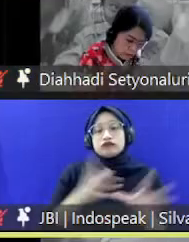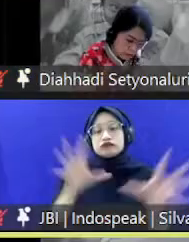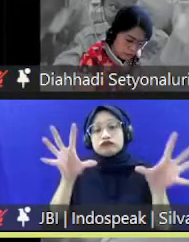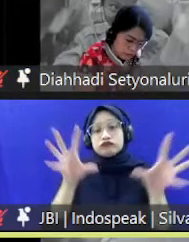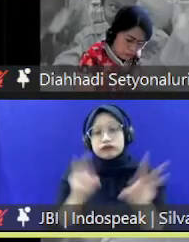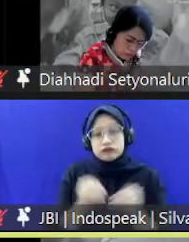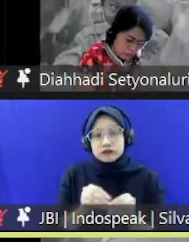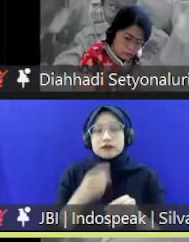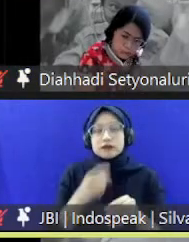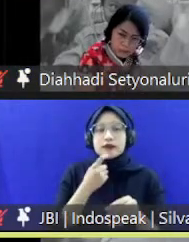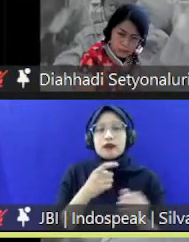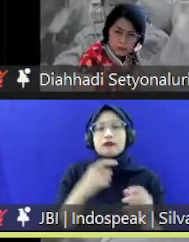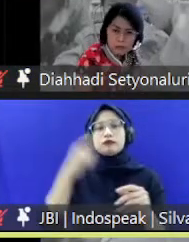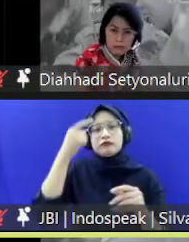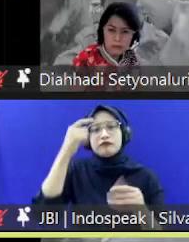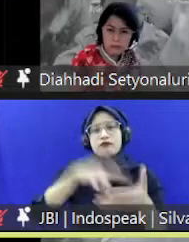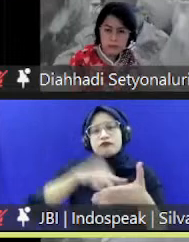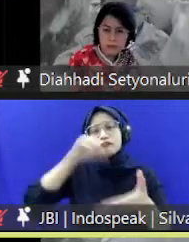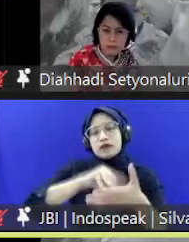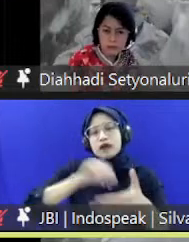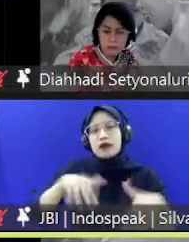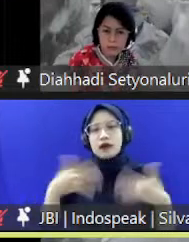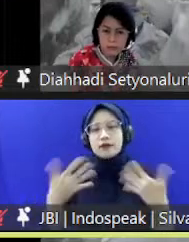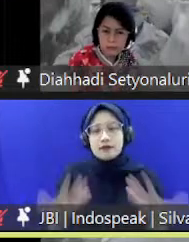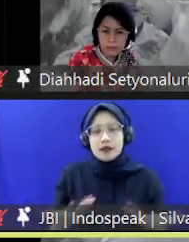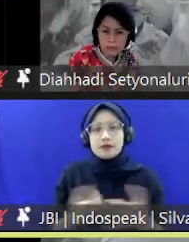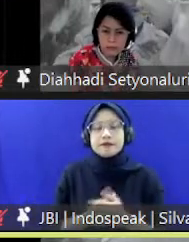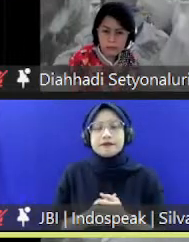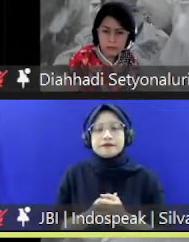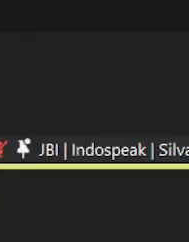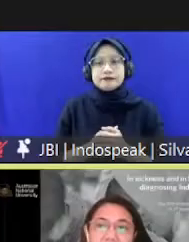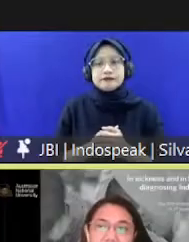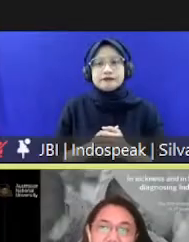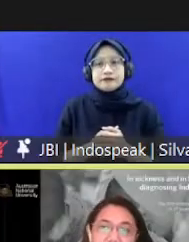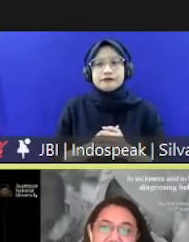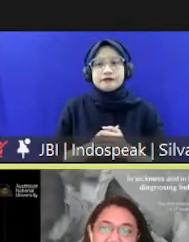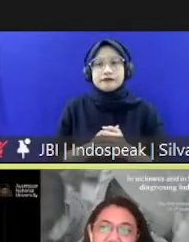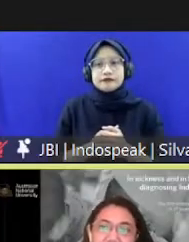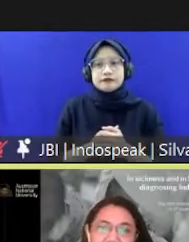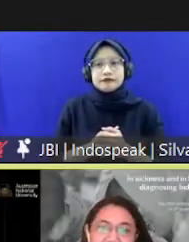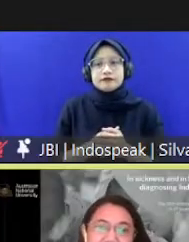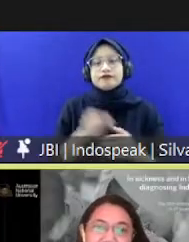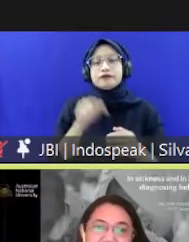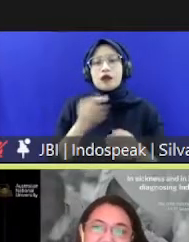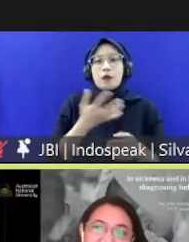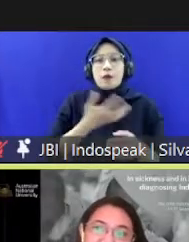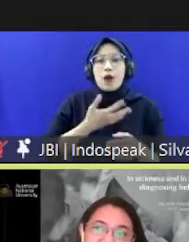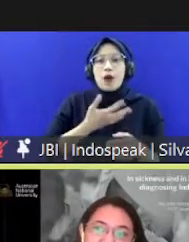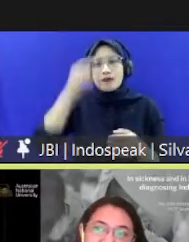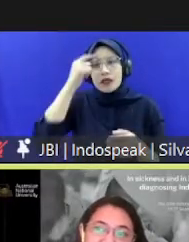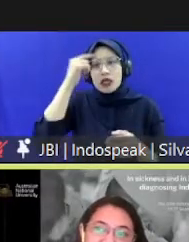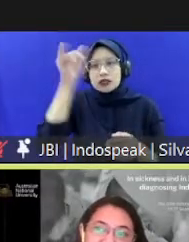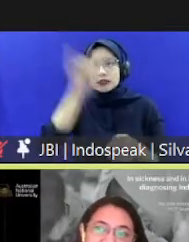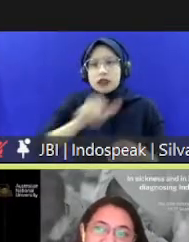So before we begin, though, it is only appropriate for us to be on the same page on what mental health is. Slide.